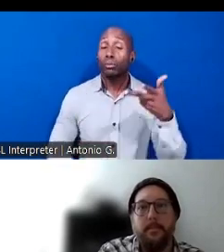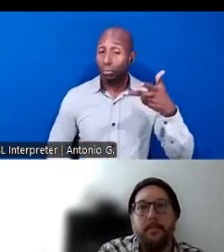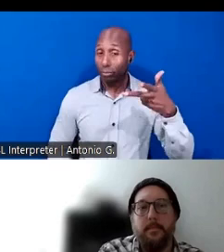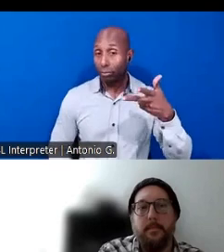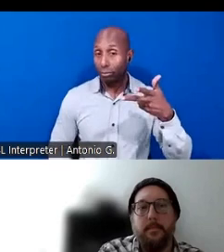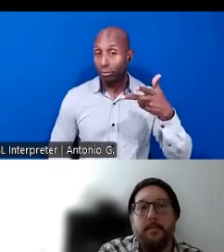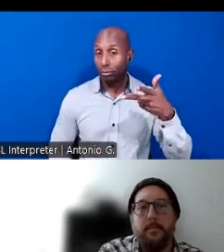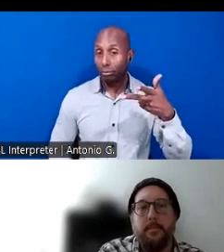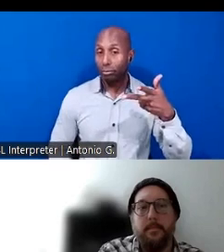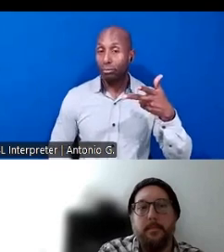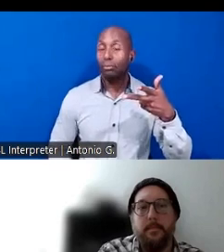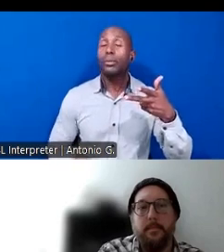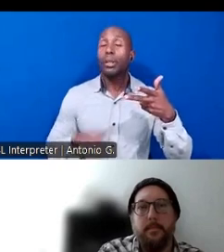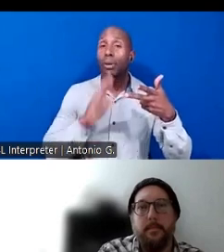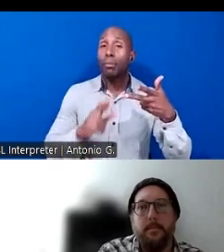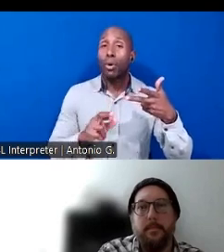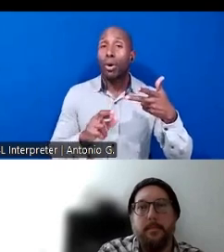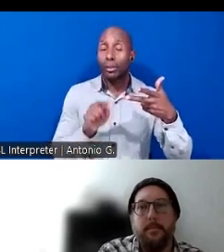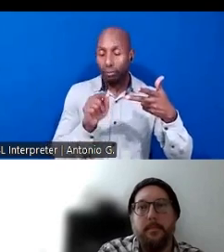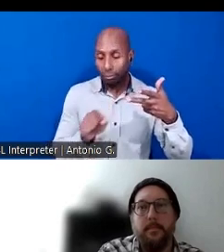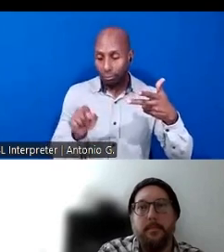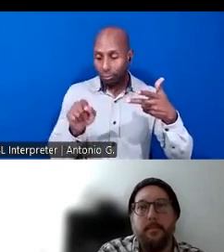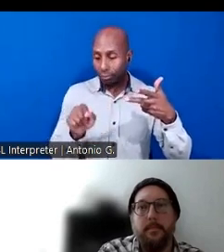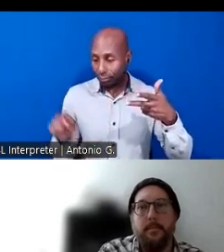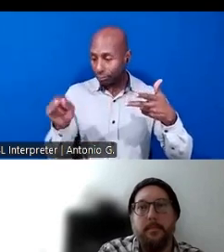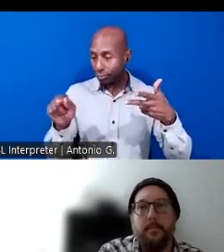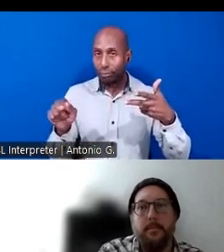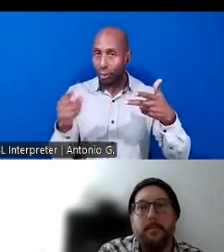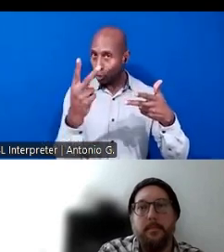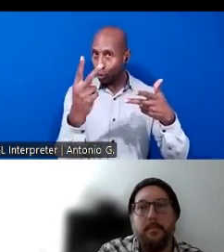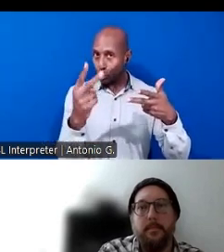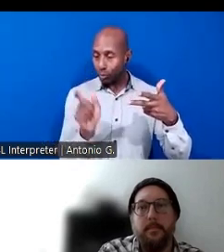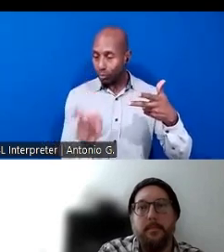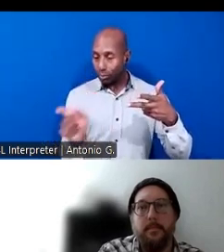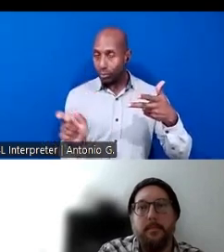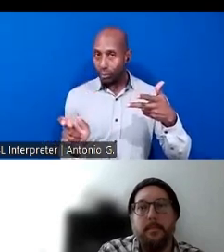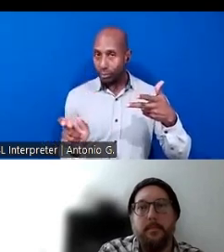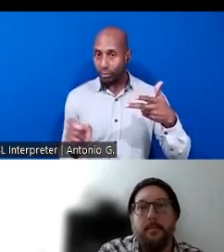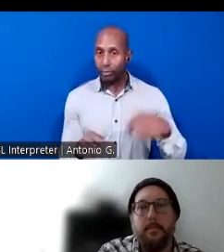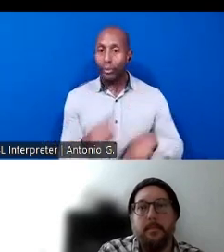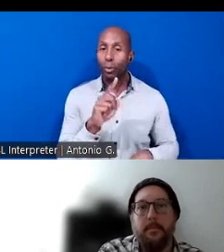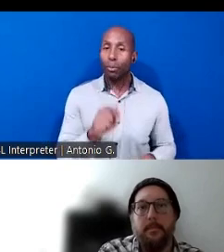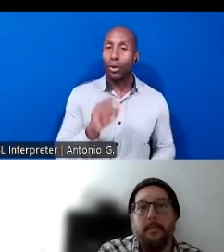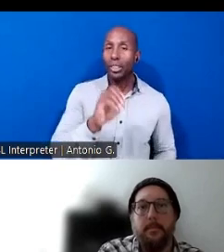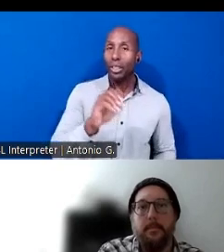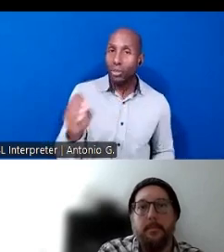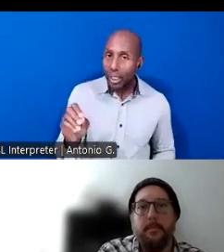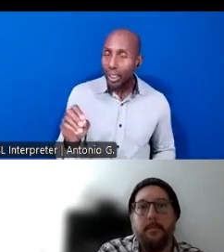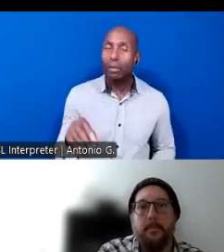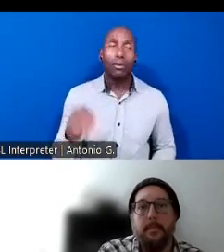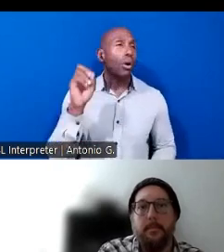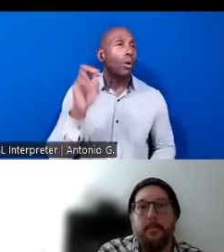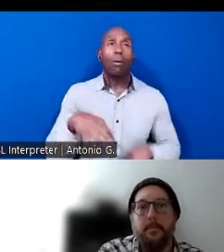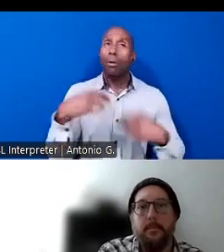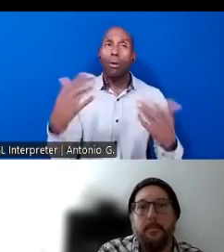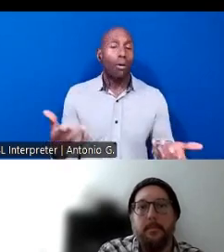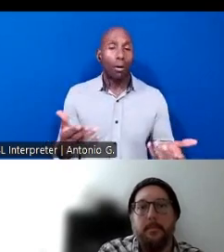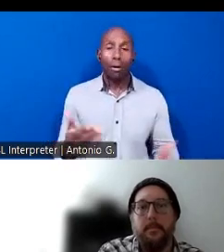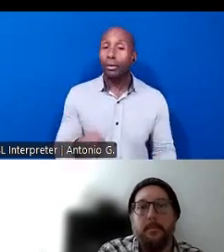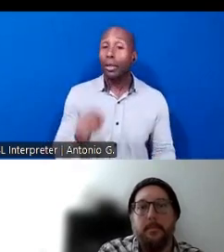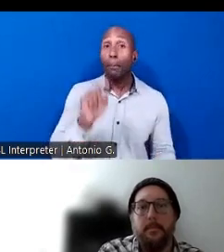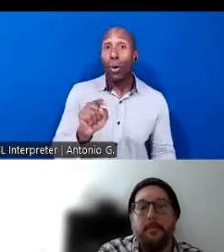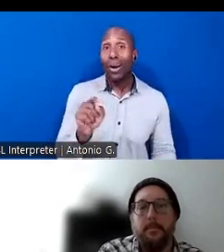decimal. So you can report 1.00 FTEs on the form. You can report